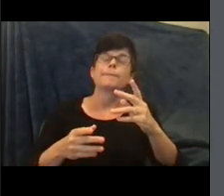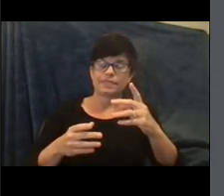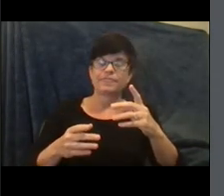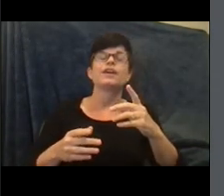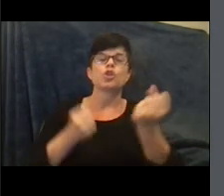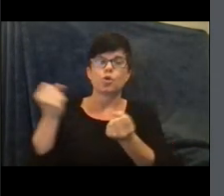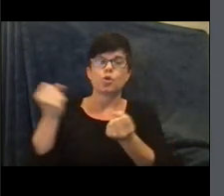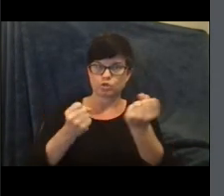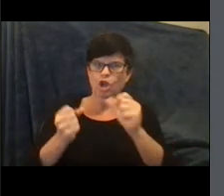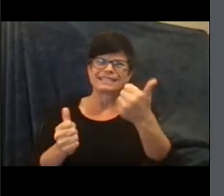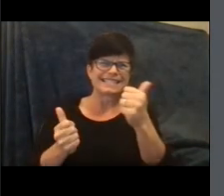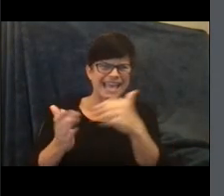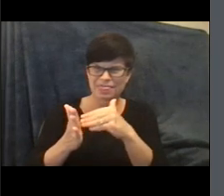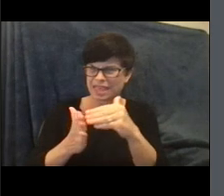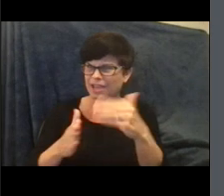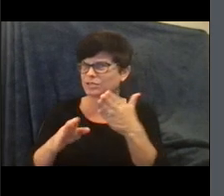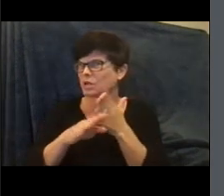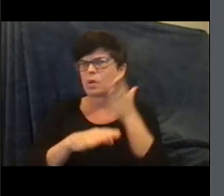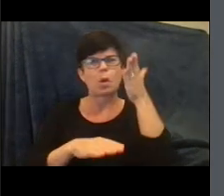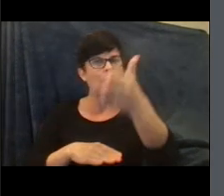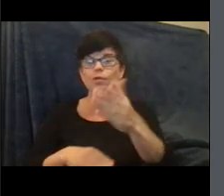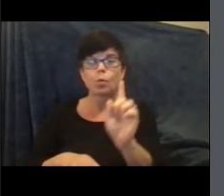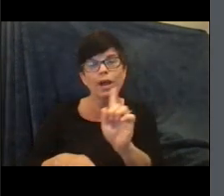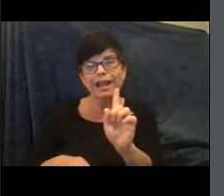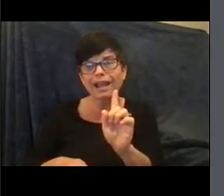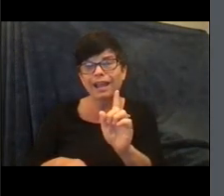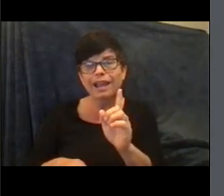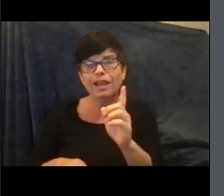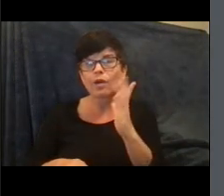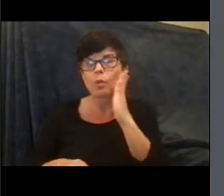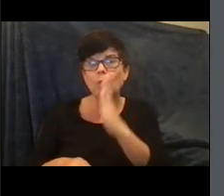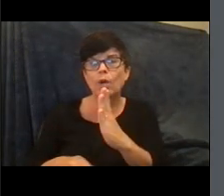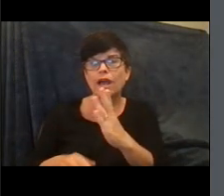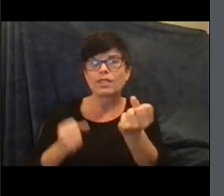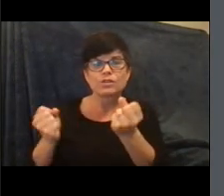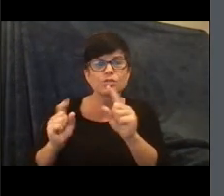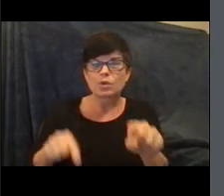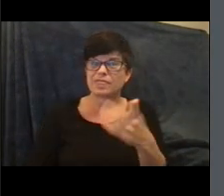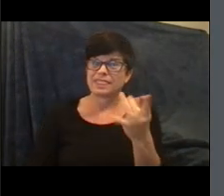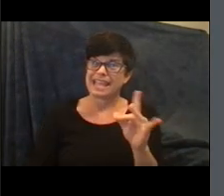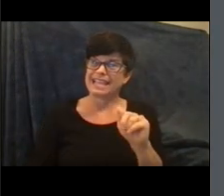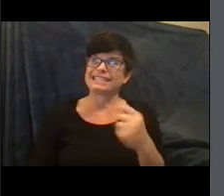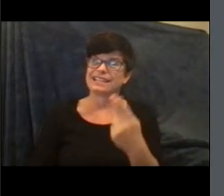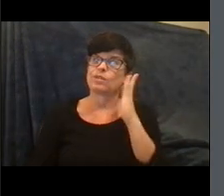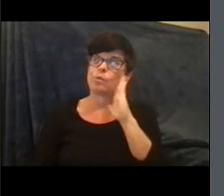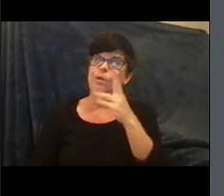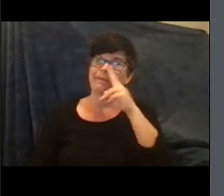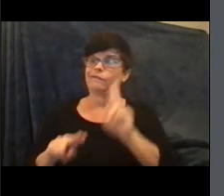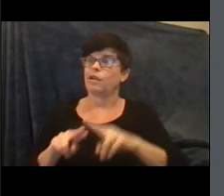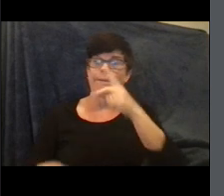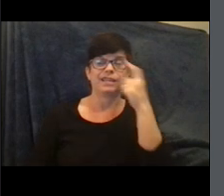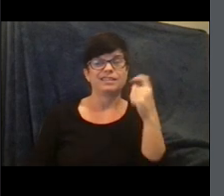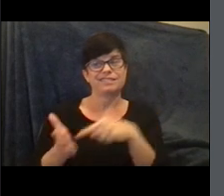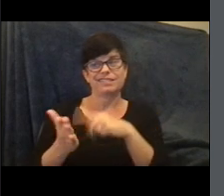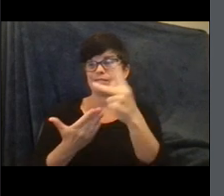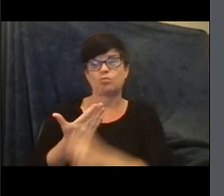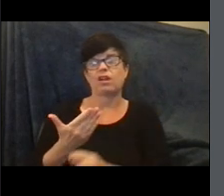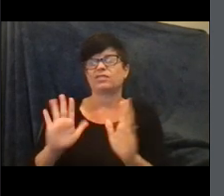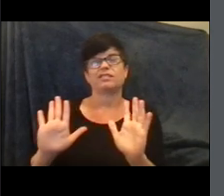Let's start looking at some of this stuff. This project is, the 18th is going to be very entertaining. Thank you. Thank